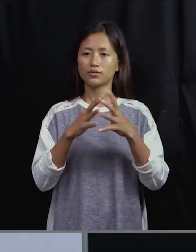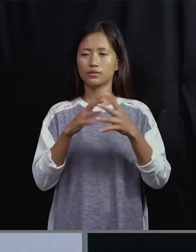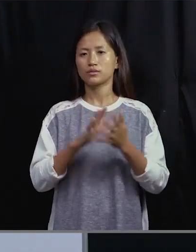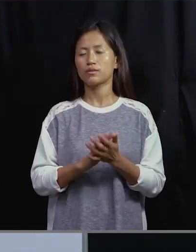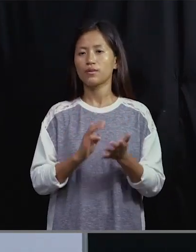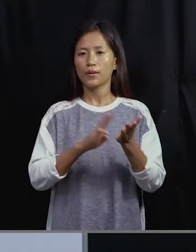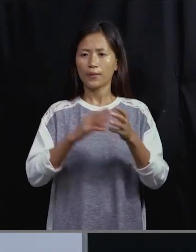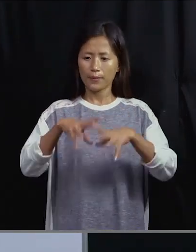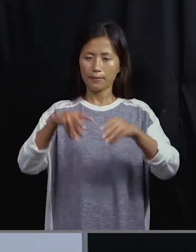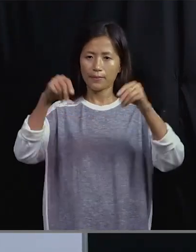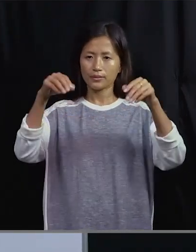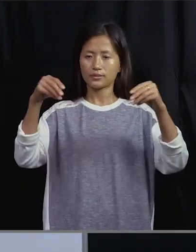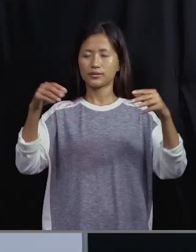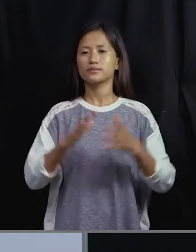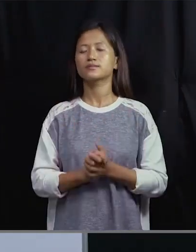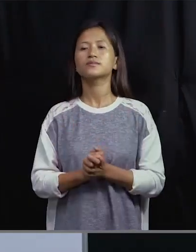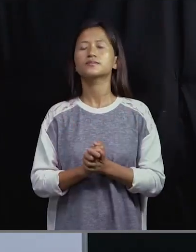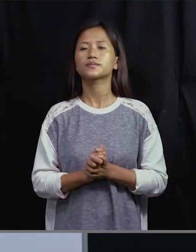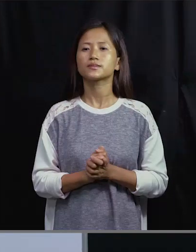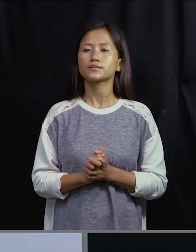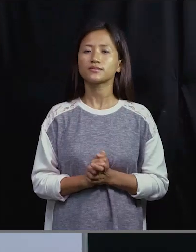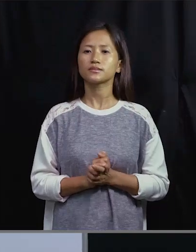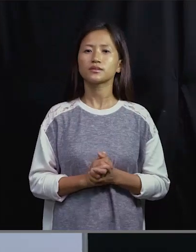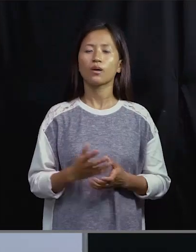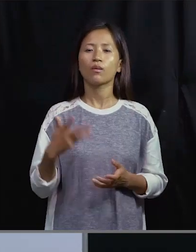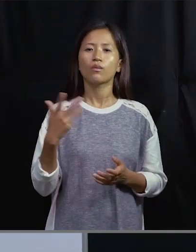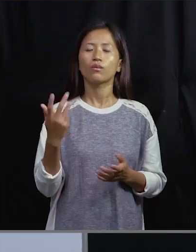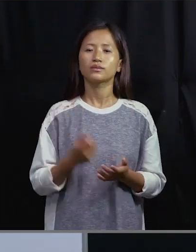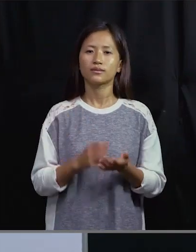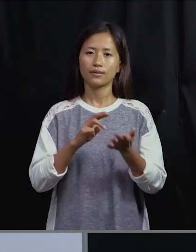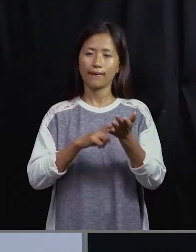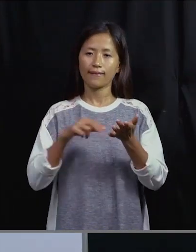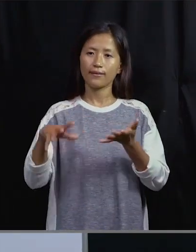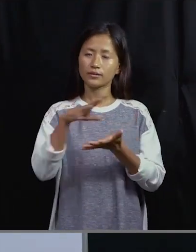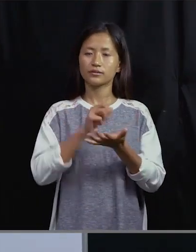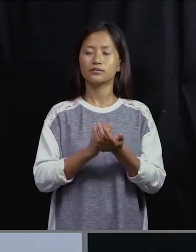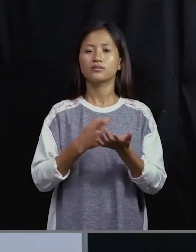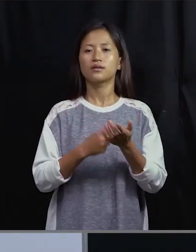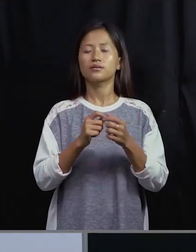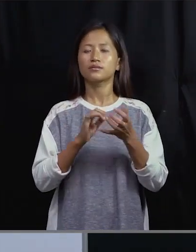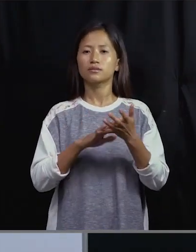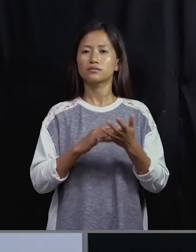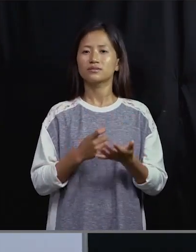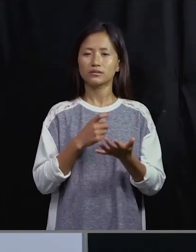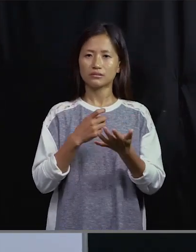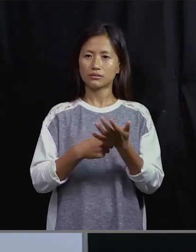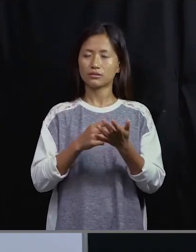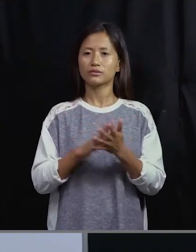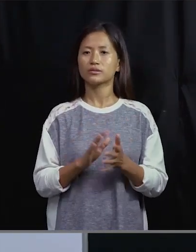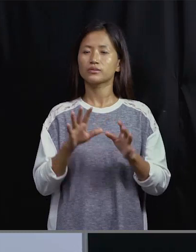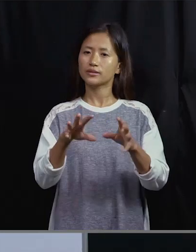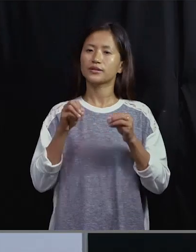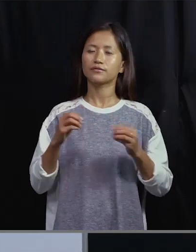Natural resources are used to provide raw materials. What are natural resources? That means the resources that we get from the